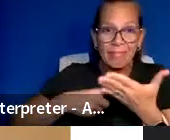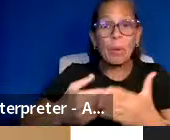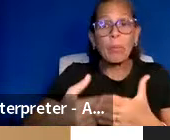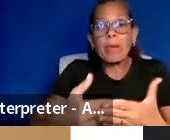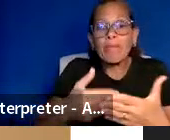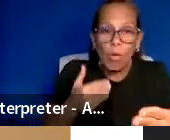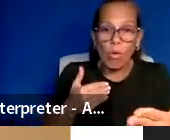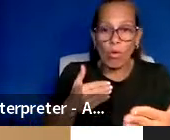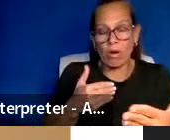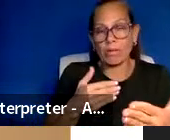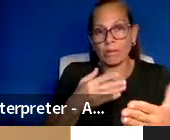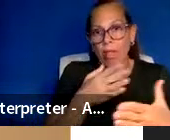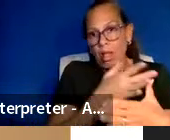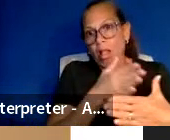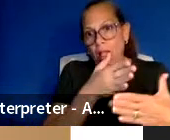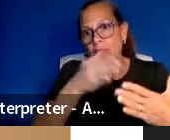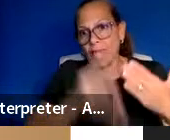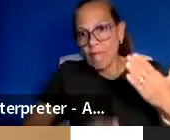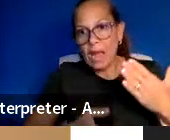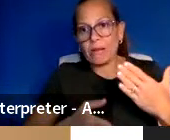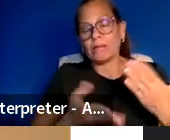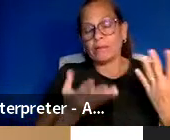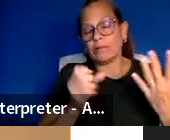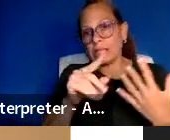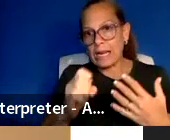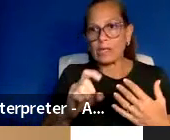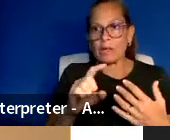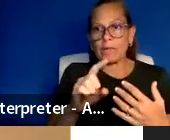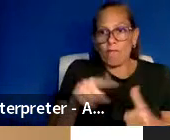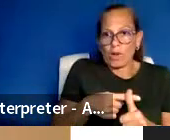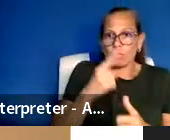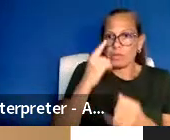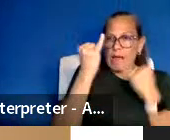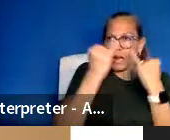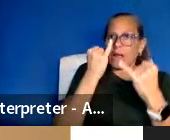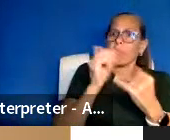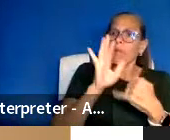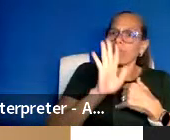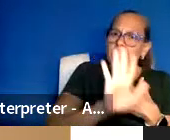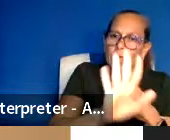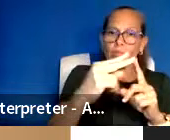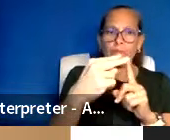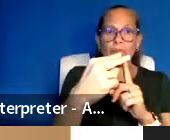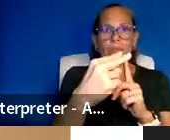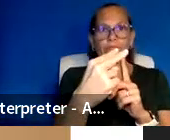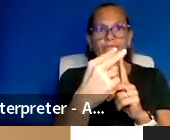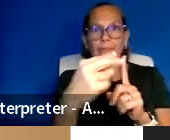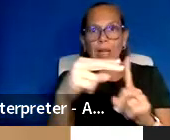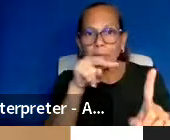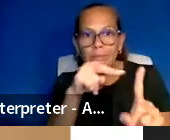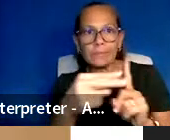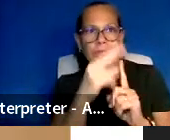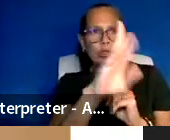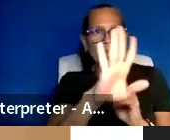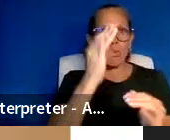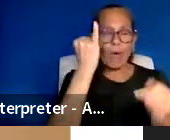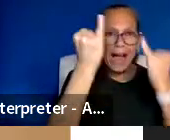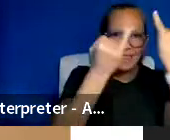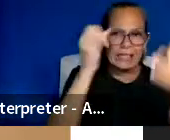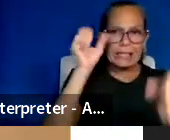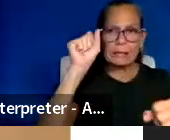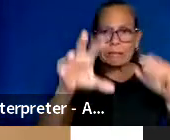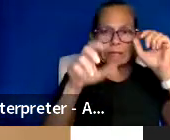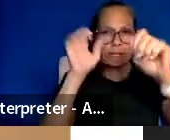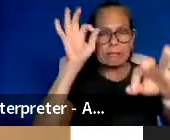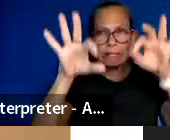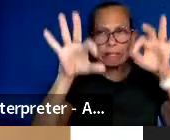final stages and was just an idea. Your input and your views and perspective are critical to shaping the 4 Metro